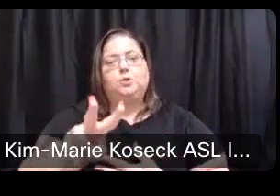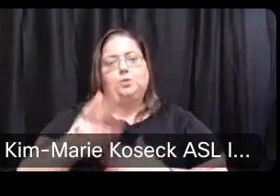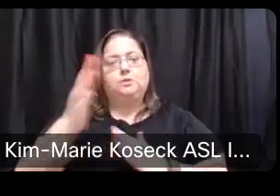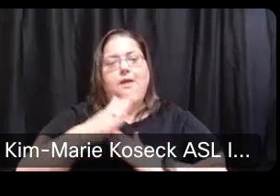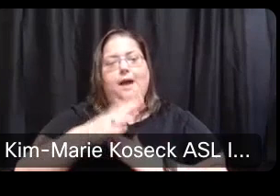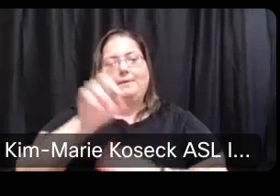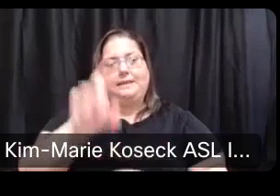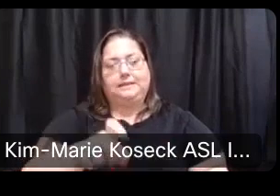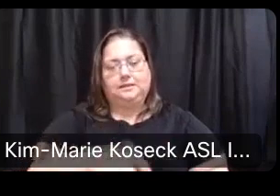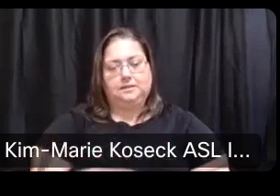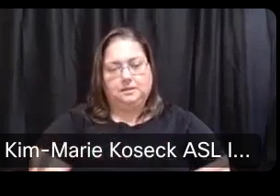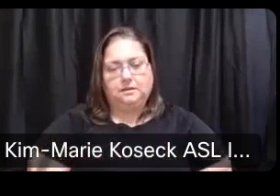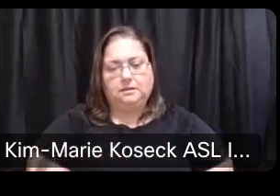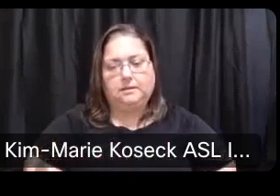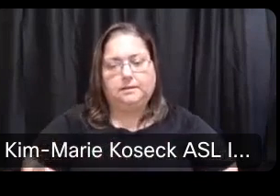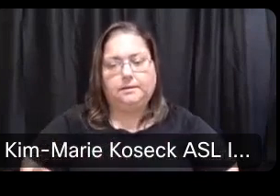needs.